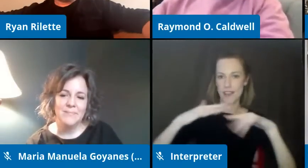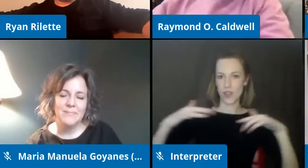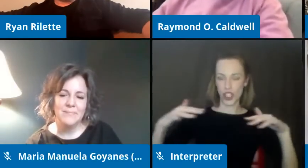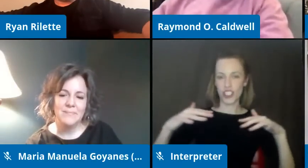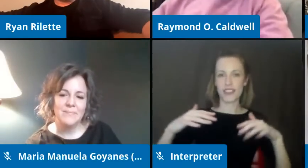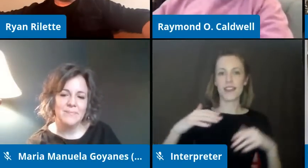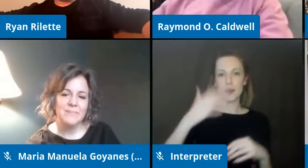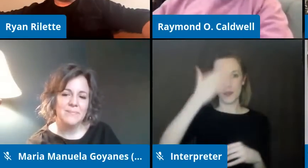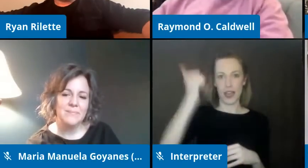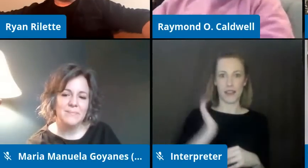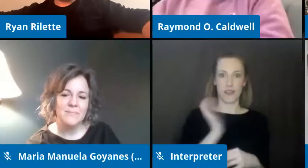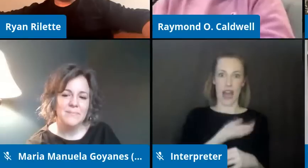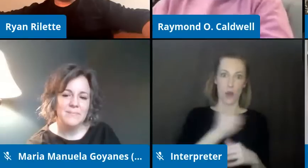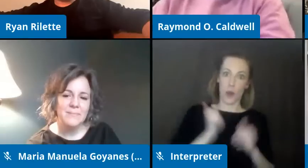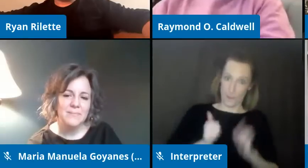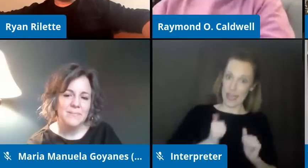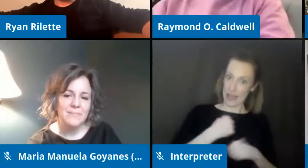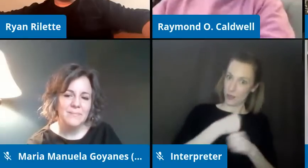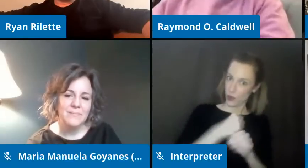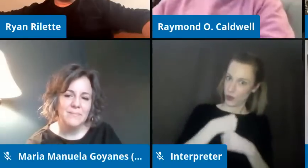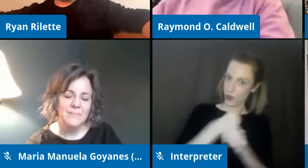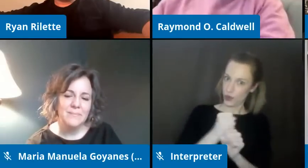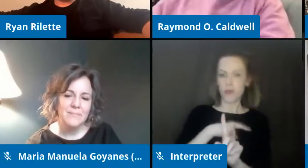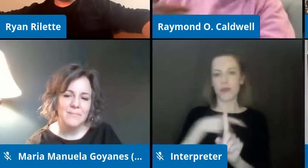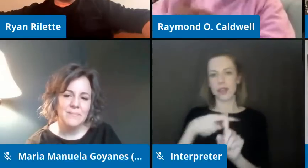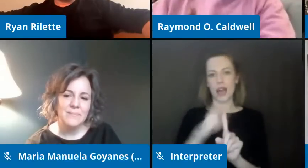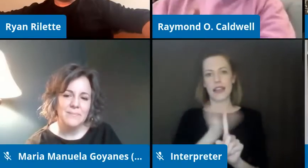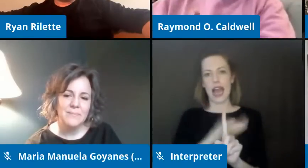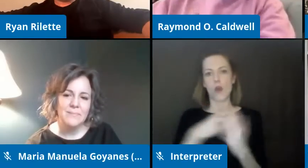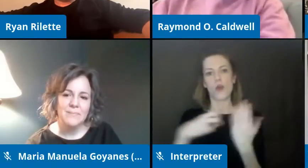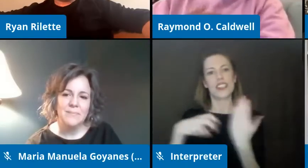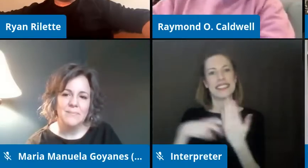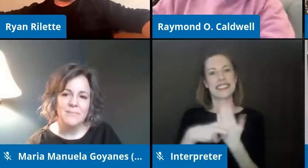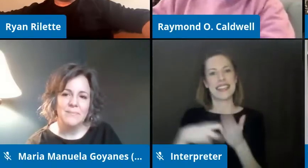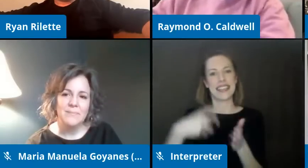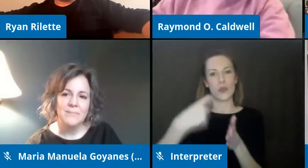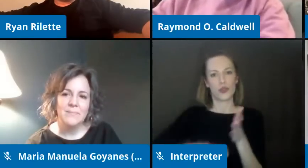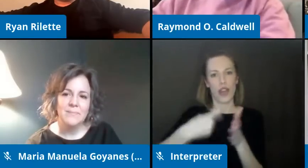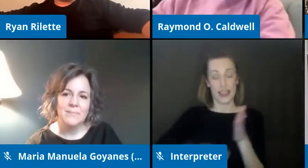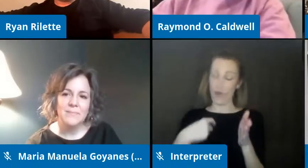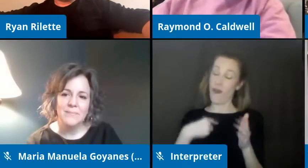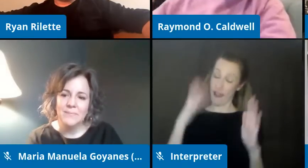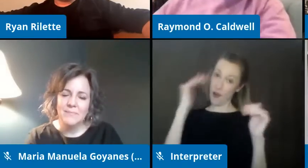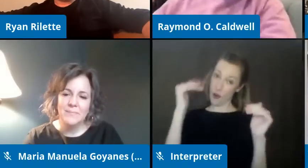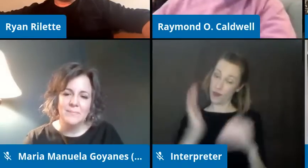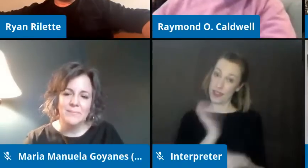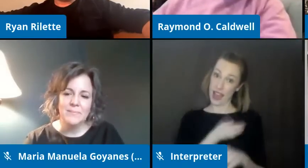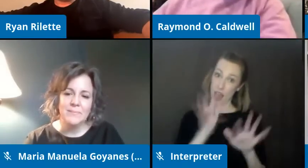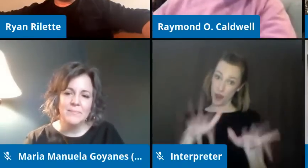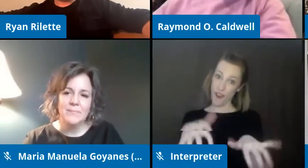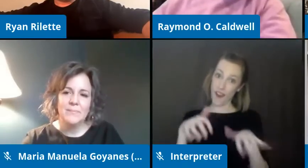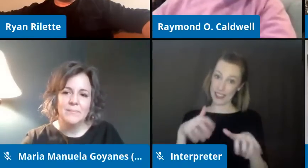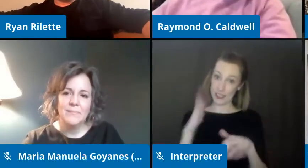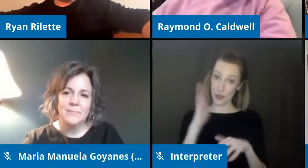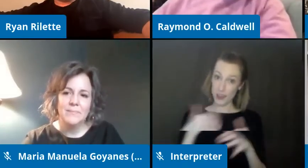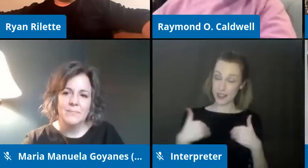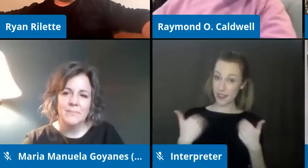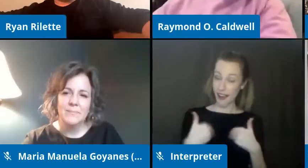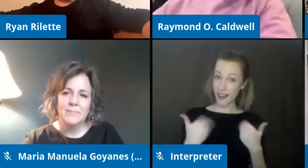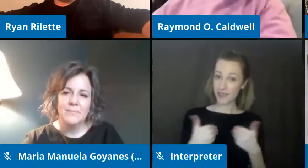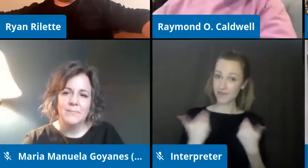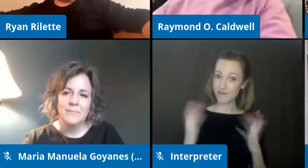ticket price. I'm hoping that our audiences, our younger audiences, are willing to come back. D. Scott